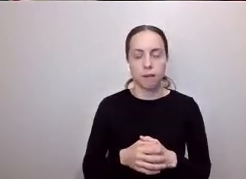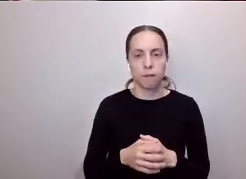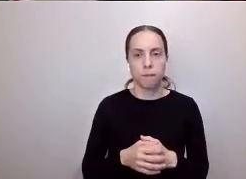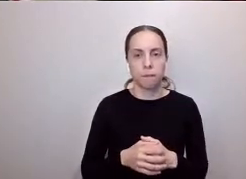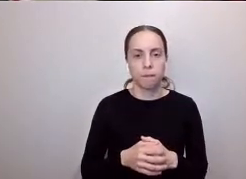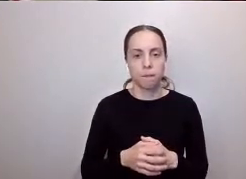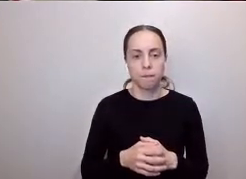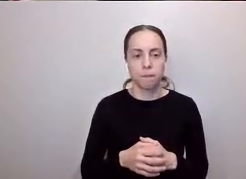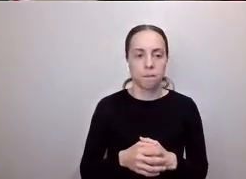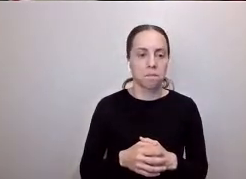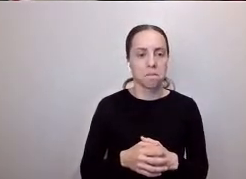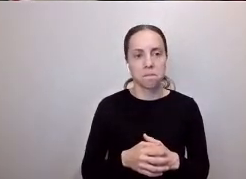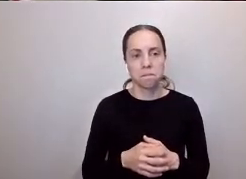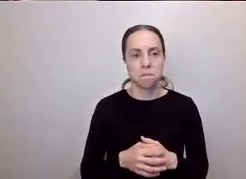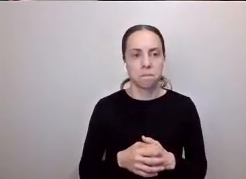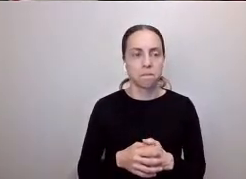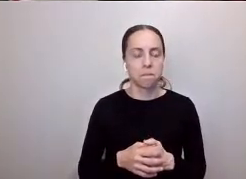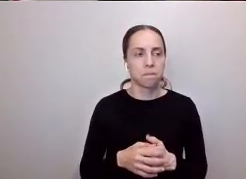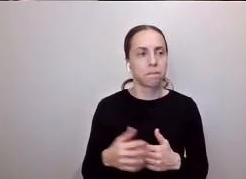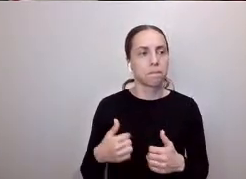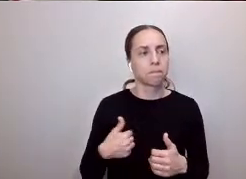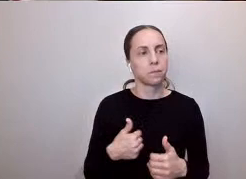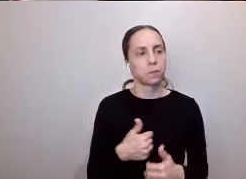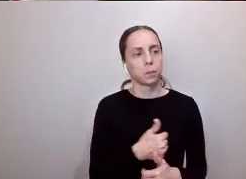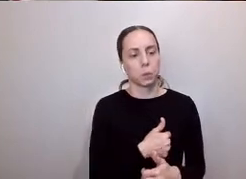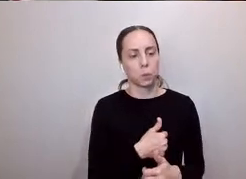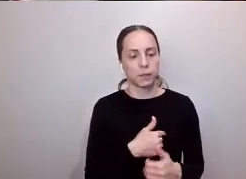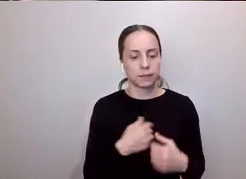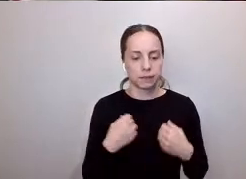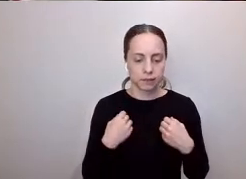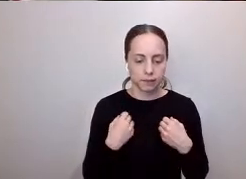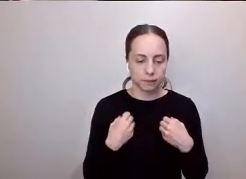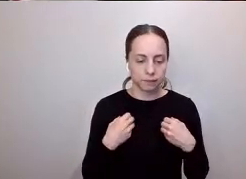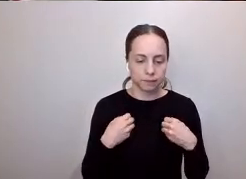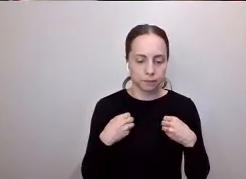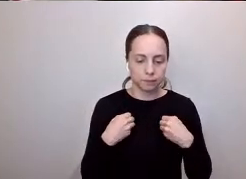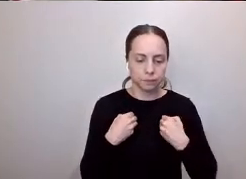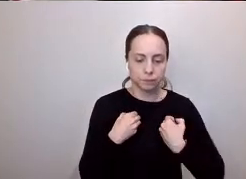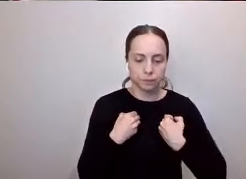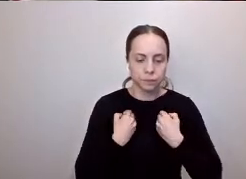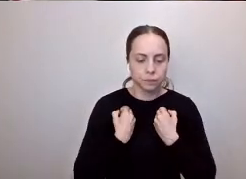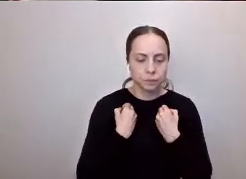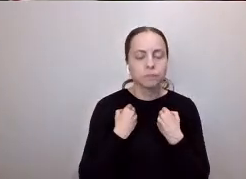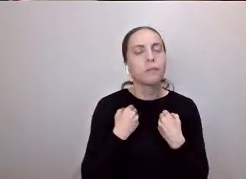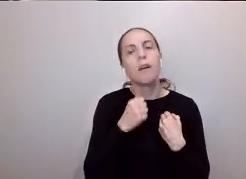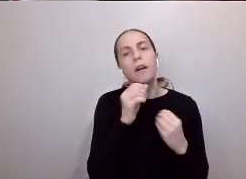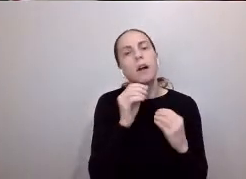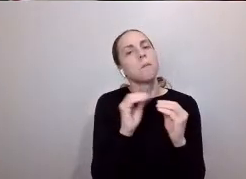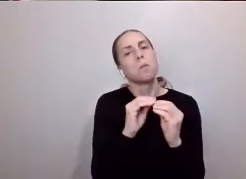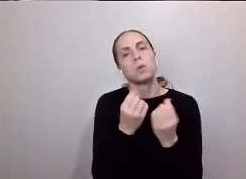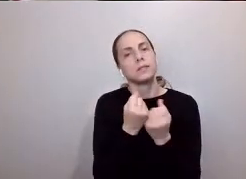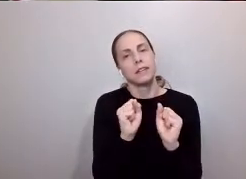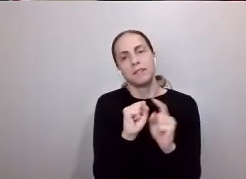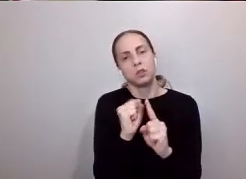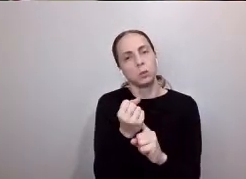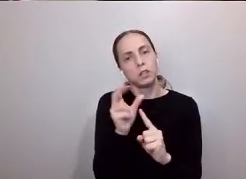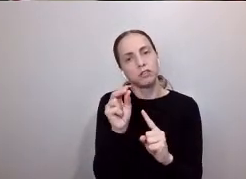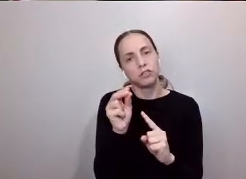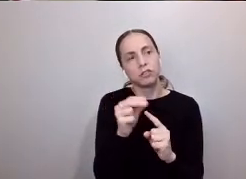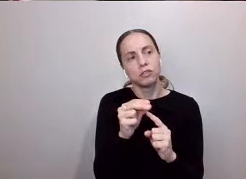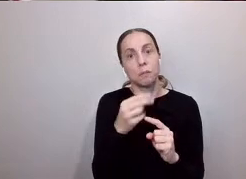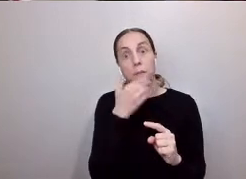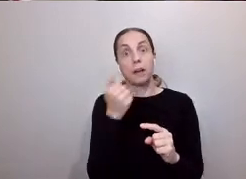we end up not in a safer situation or with better policing. These numbers actually